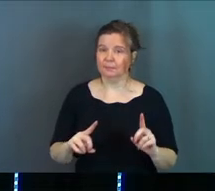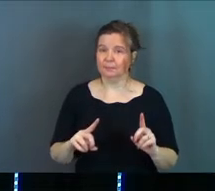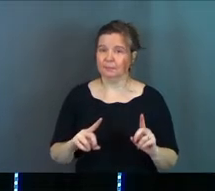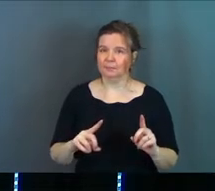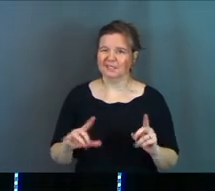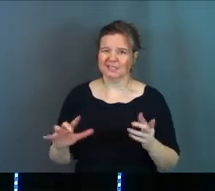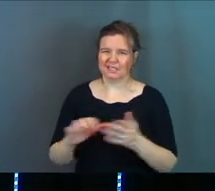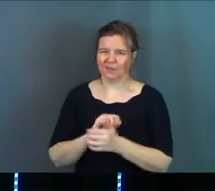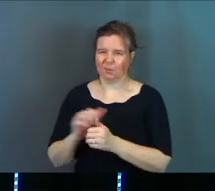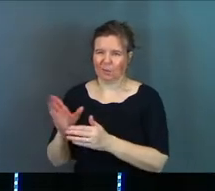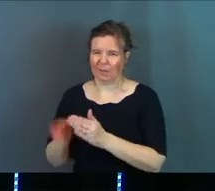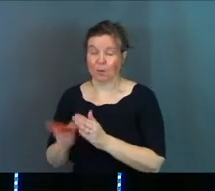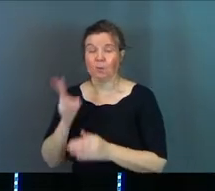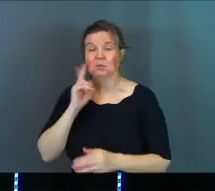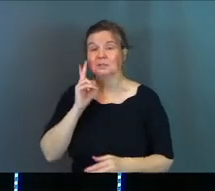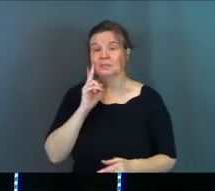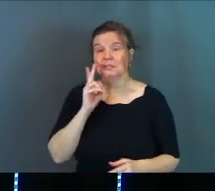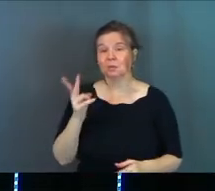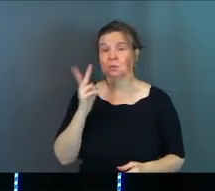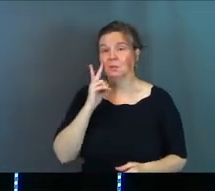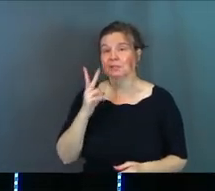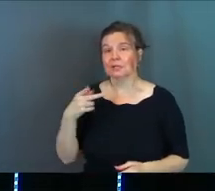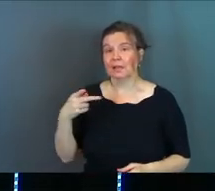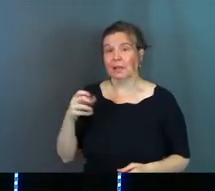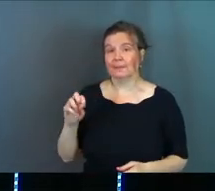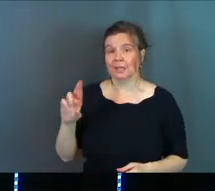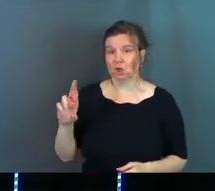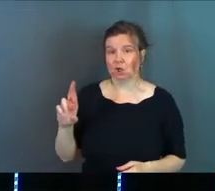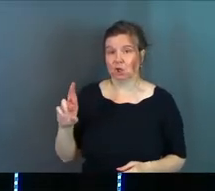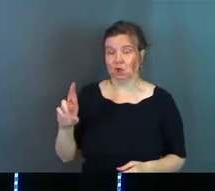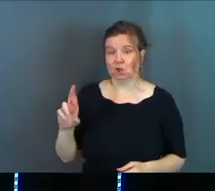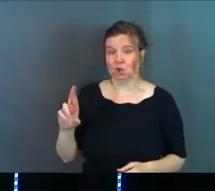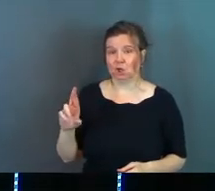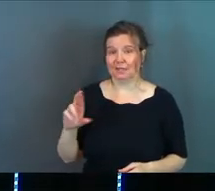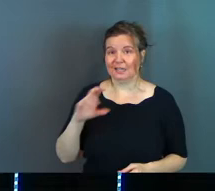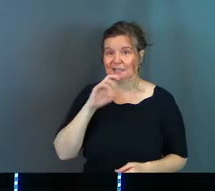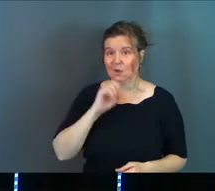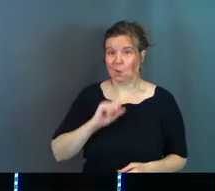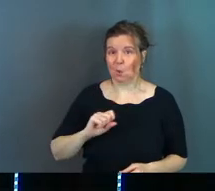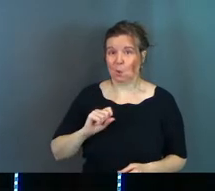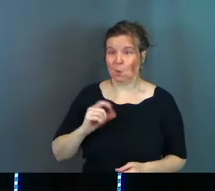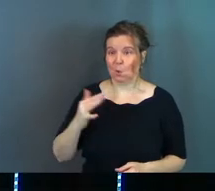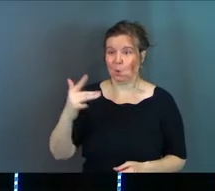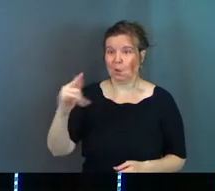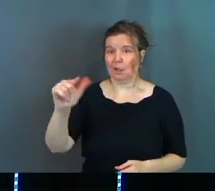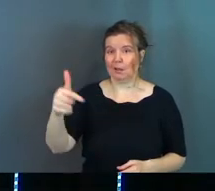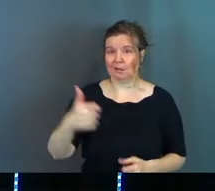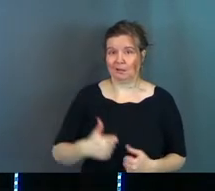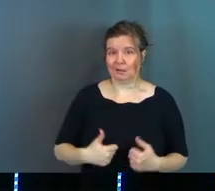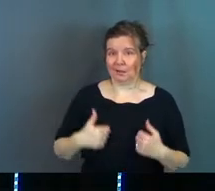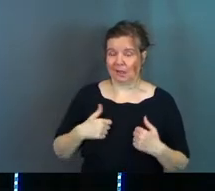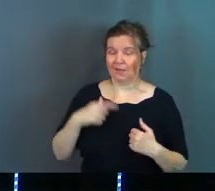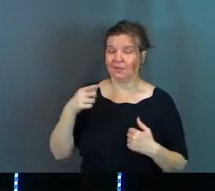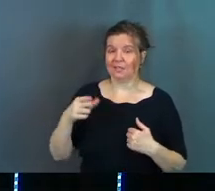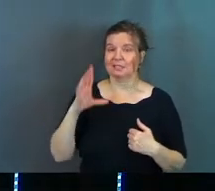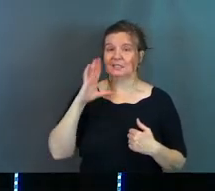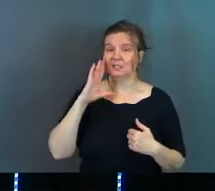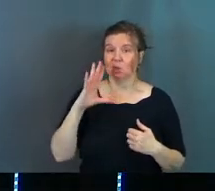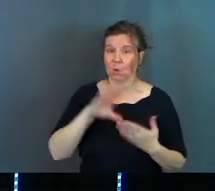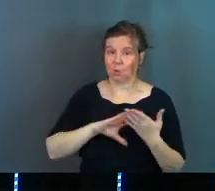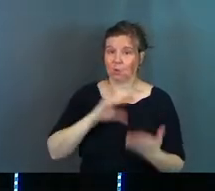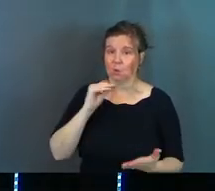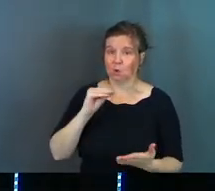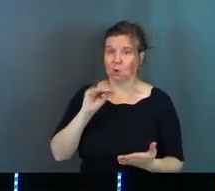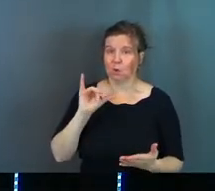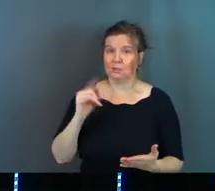to kind of ruin the ending, what you're going to see is you're going to see Peter as an older Christian, the Apostle Peter, and he's going to